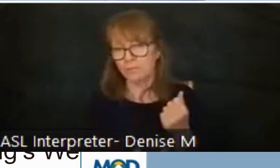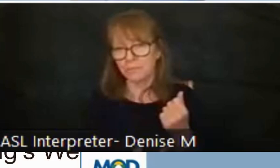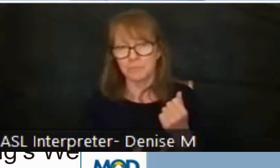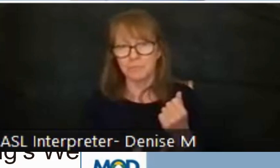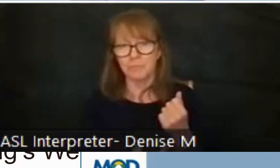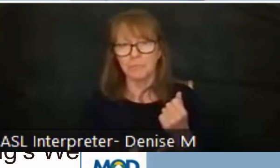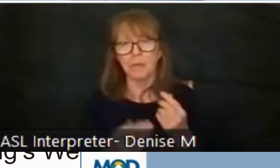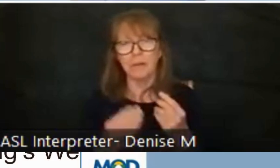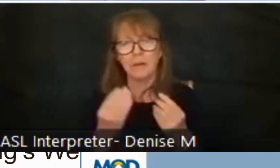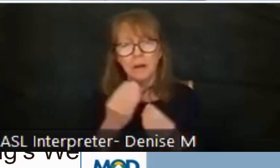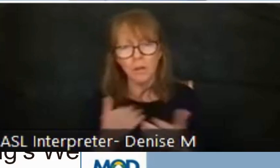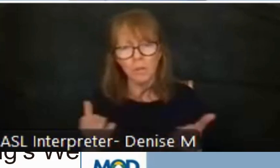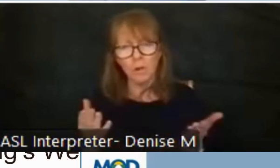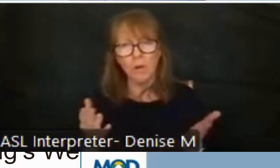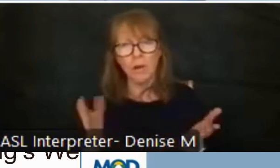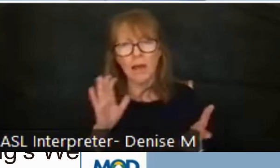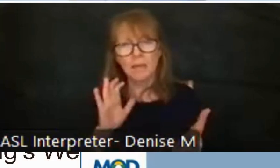believe